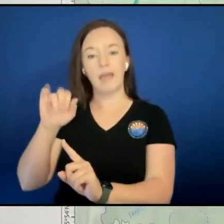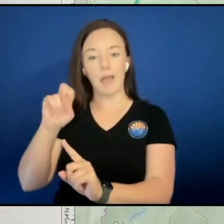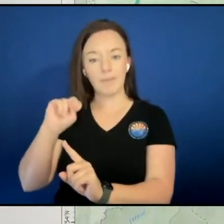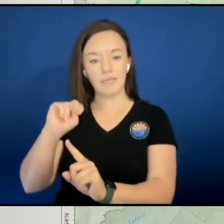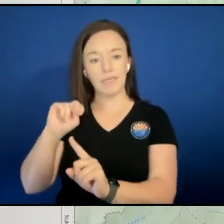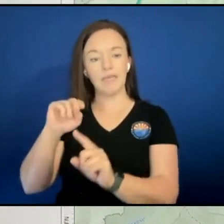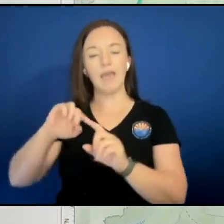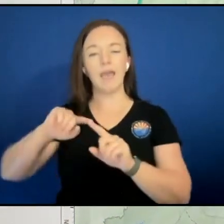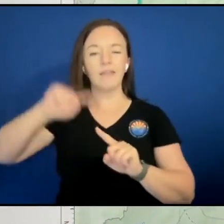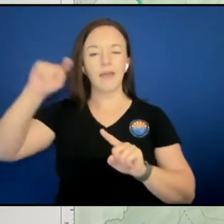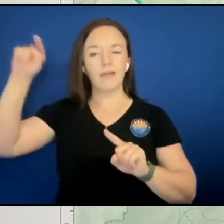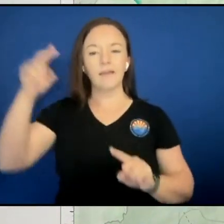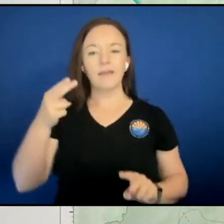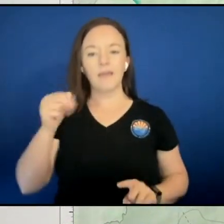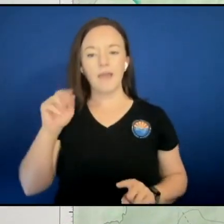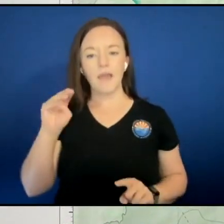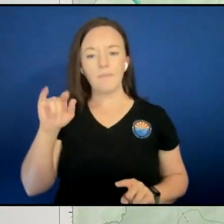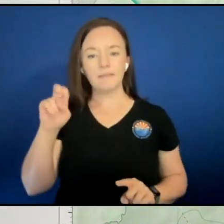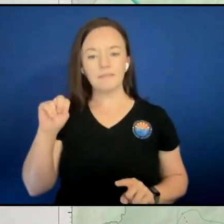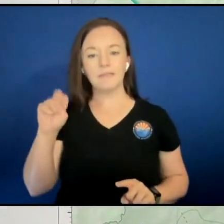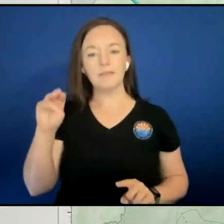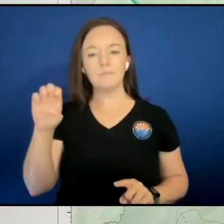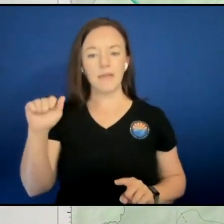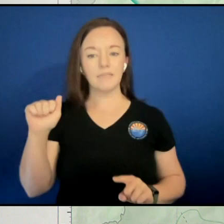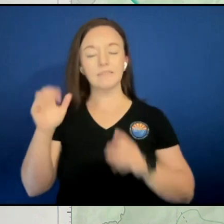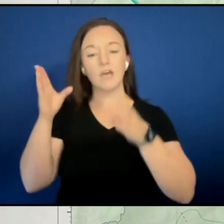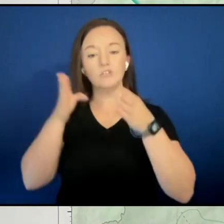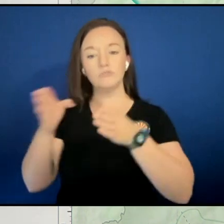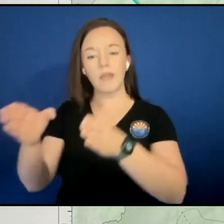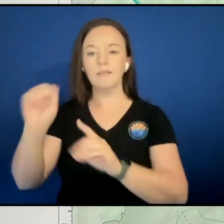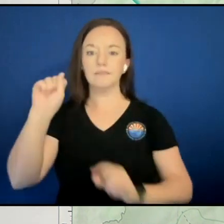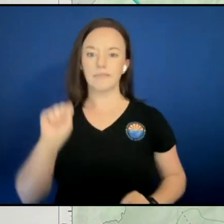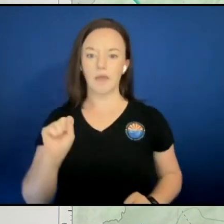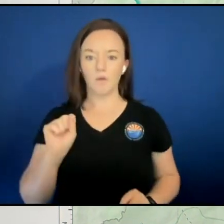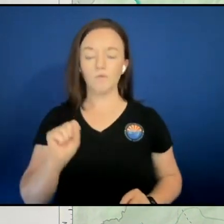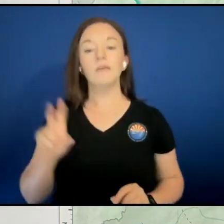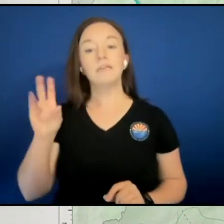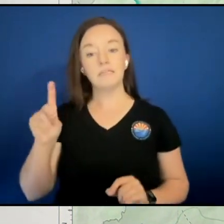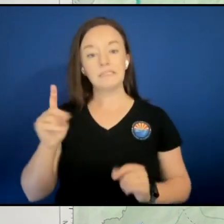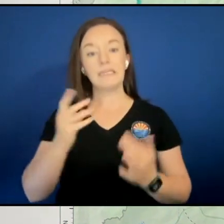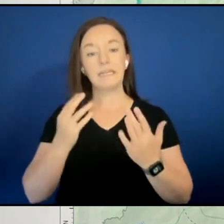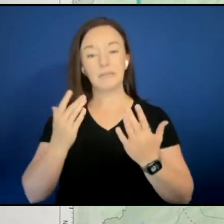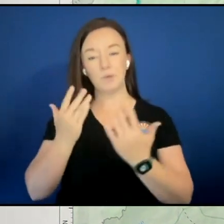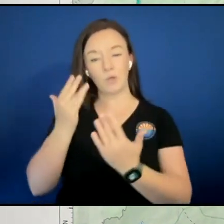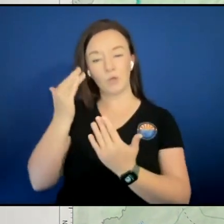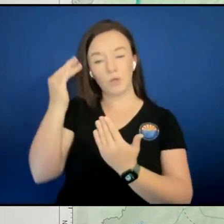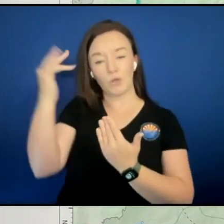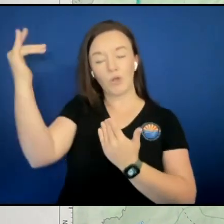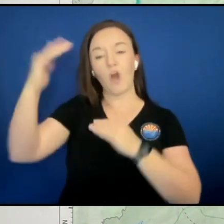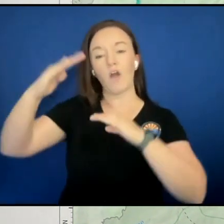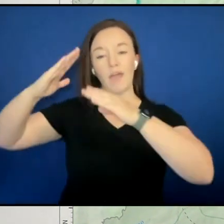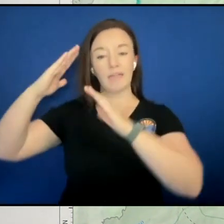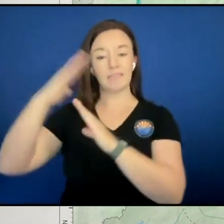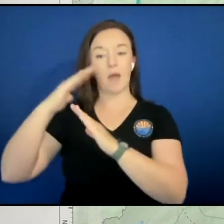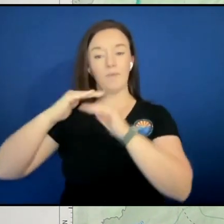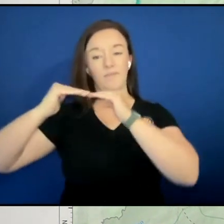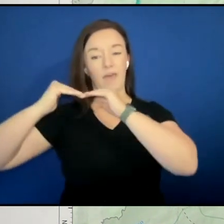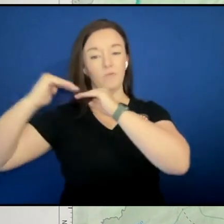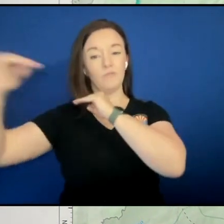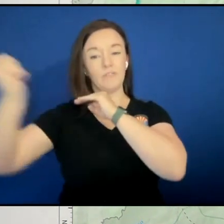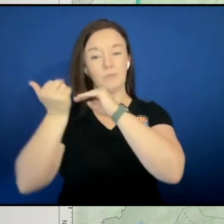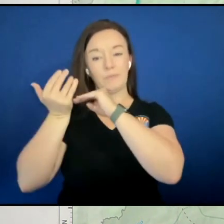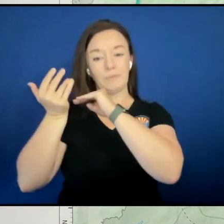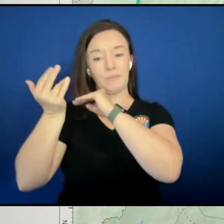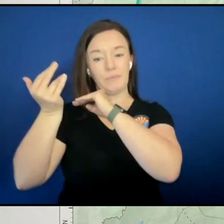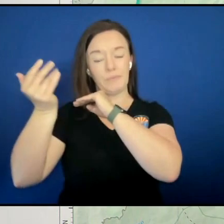Trail south. And those folks did a little bit of burning along the ridgetop yesterday to keep that fire in check along the top to protect Beatty's